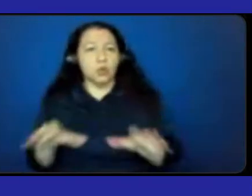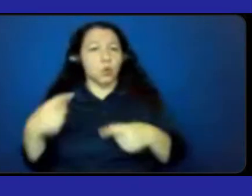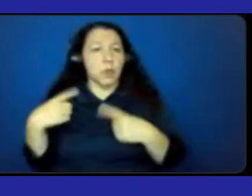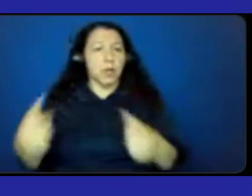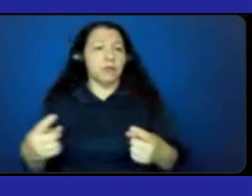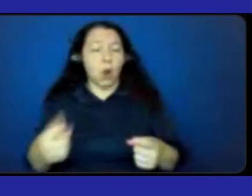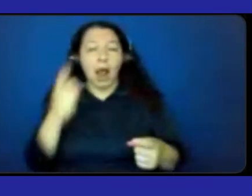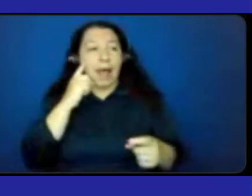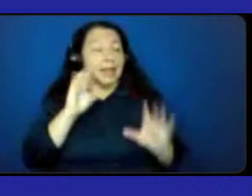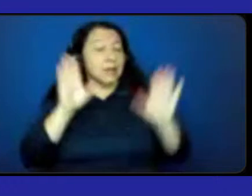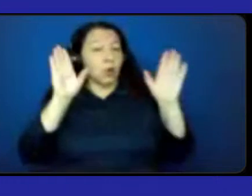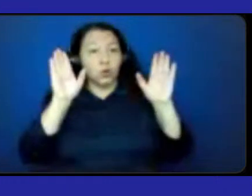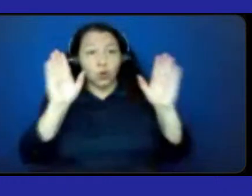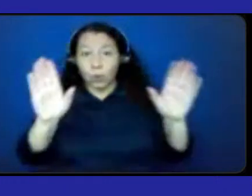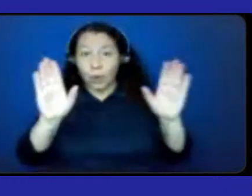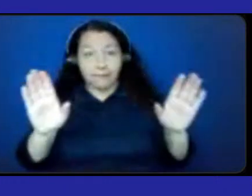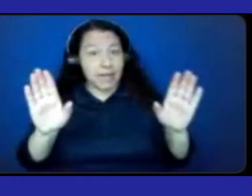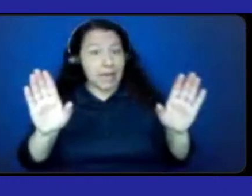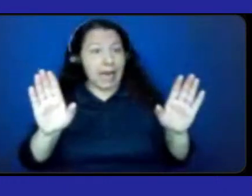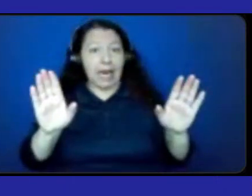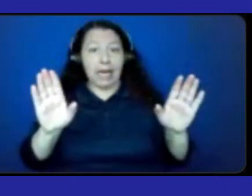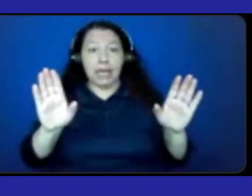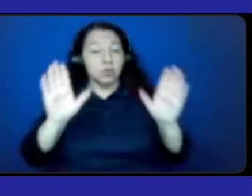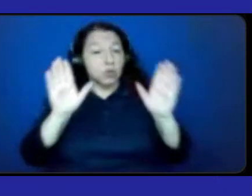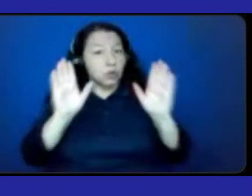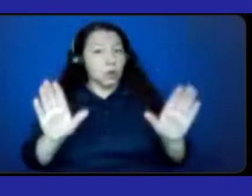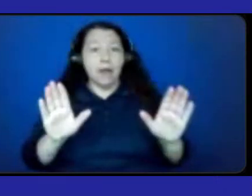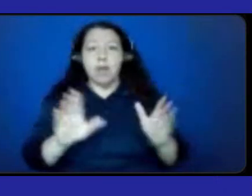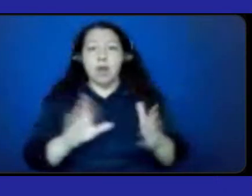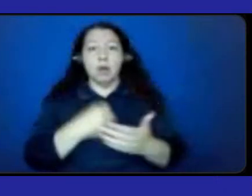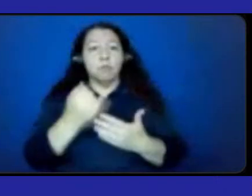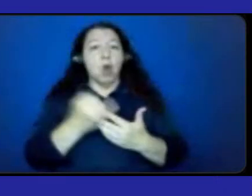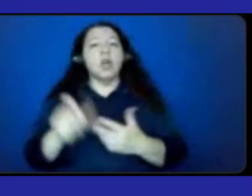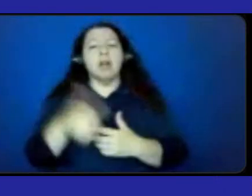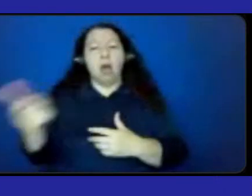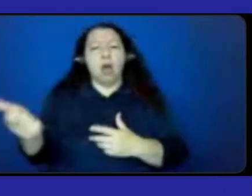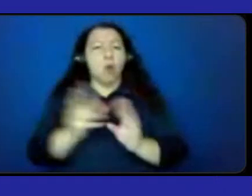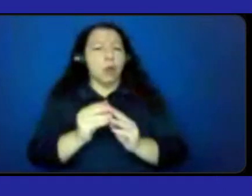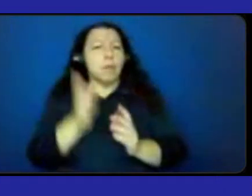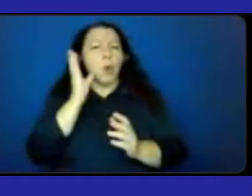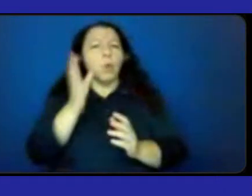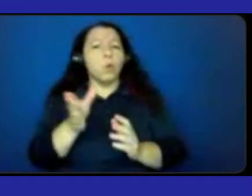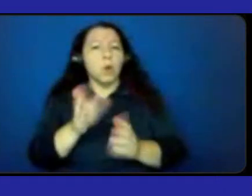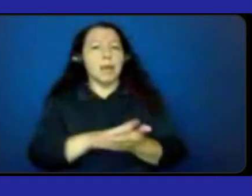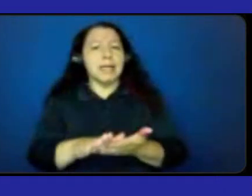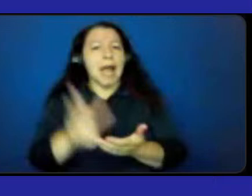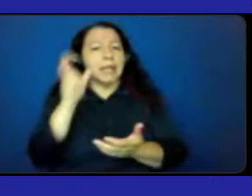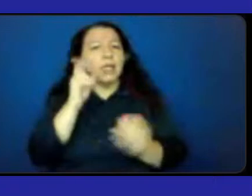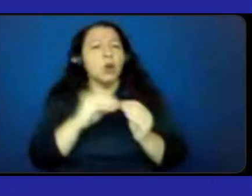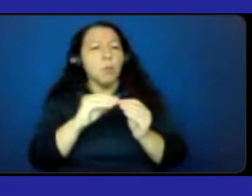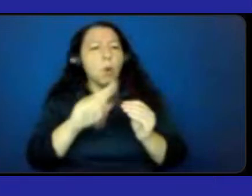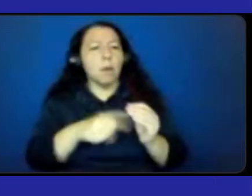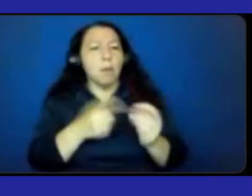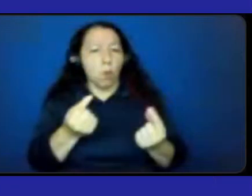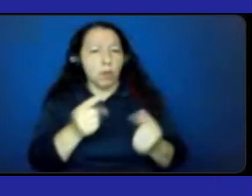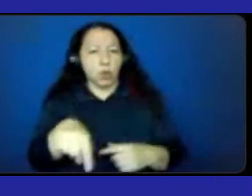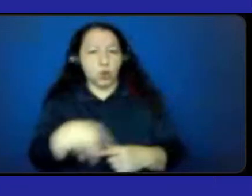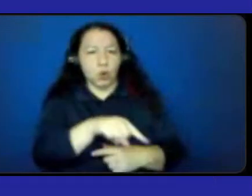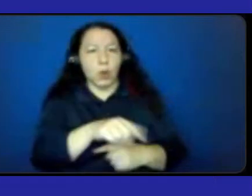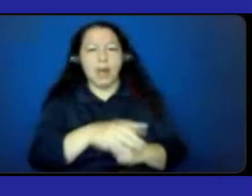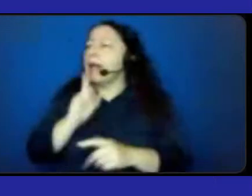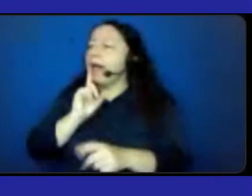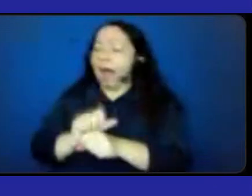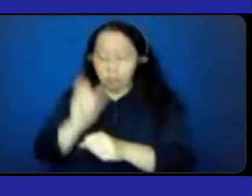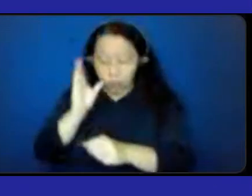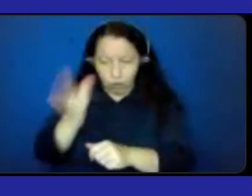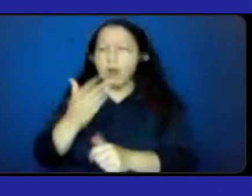they're a terrific, it's a terrific project. And at another meeting, it would be useful to hear a little bit more about what they're doing. Absolutely,